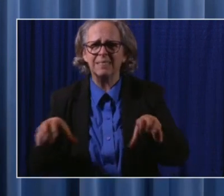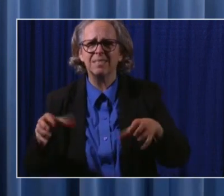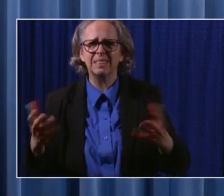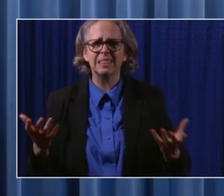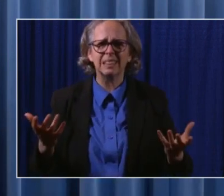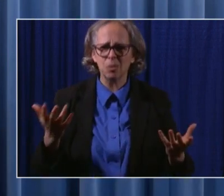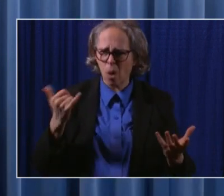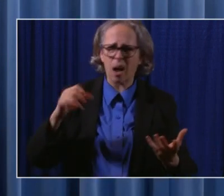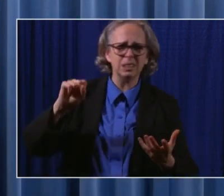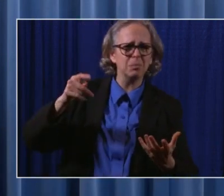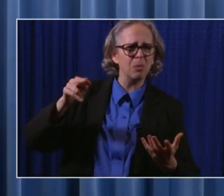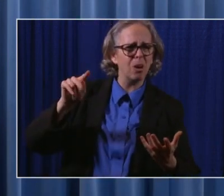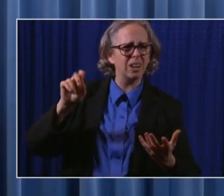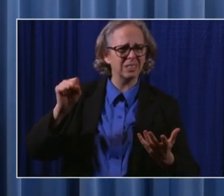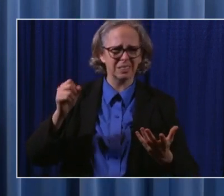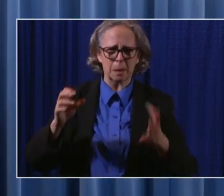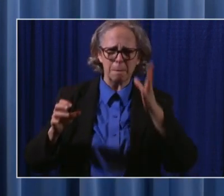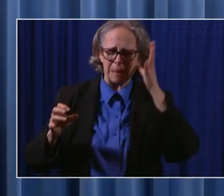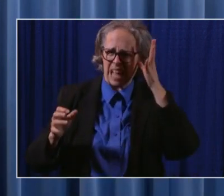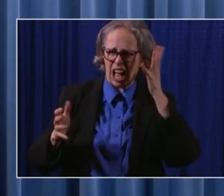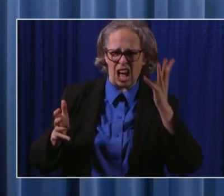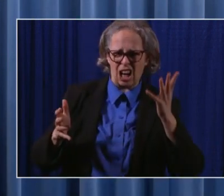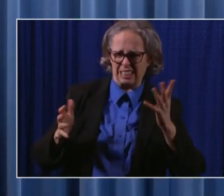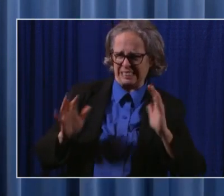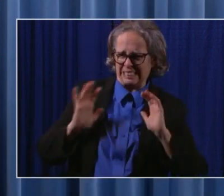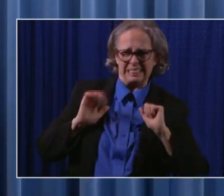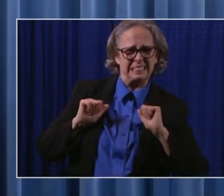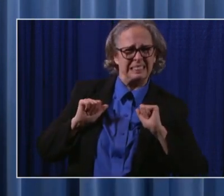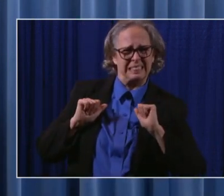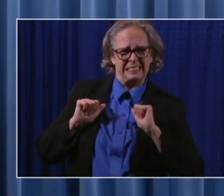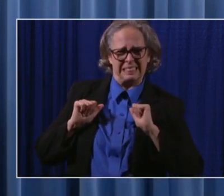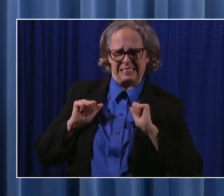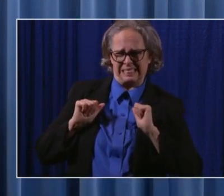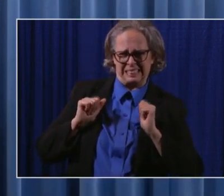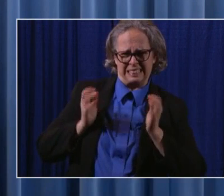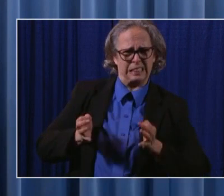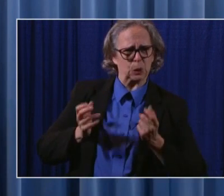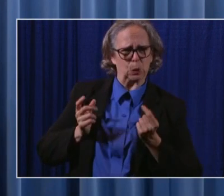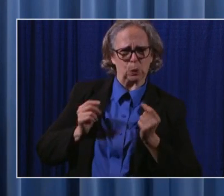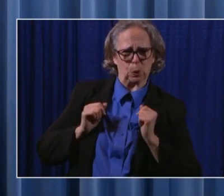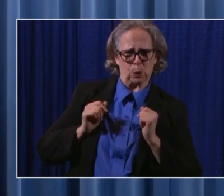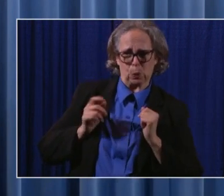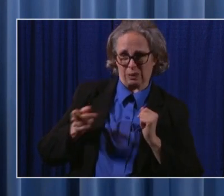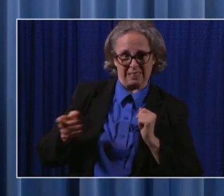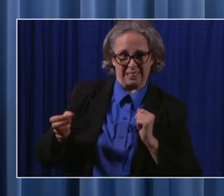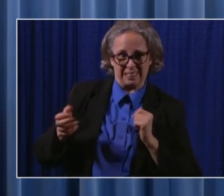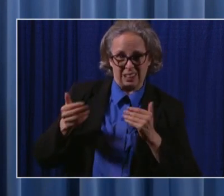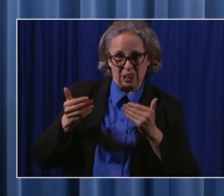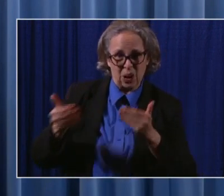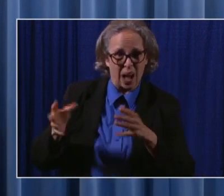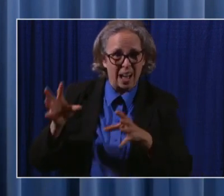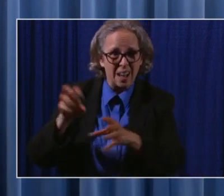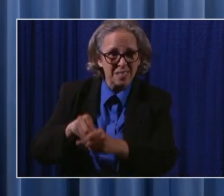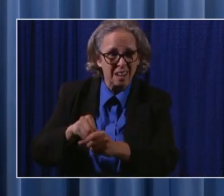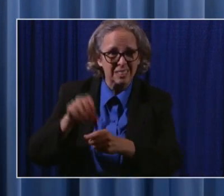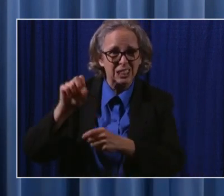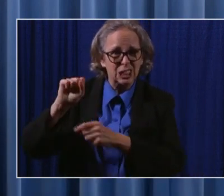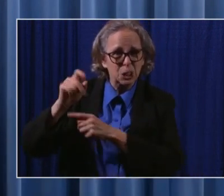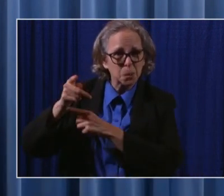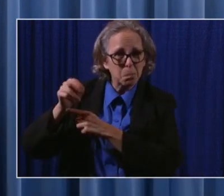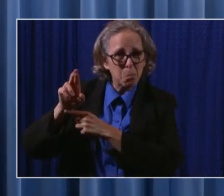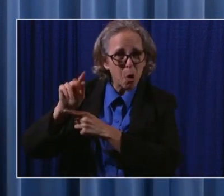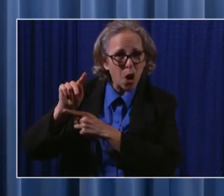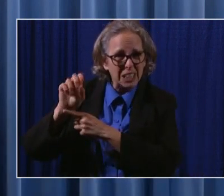parents make, whether or not being involved in some organized sports is a better use